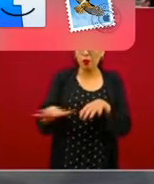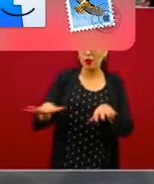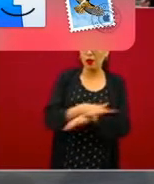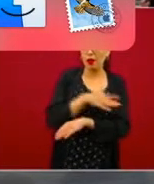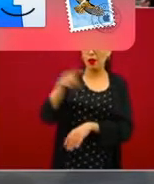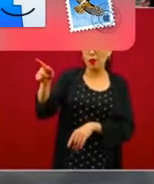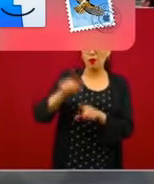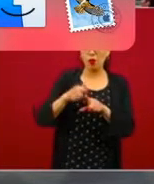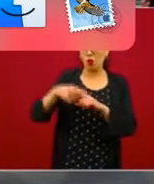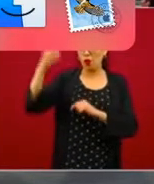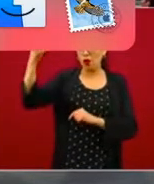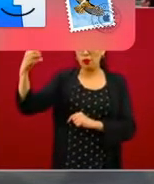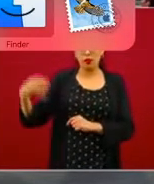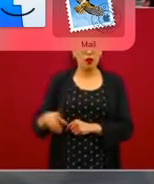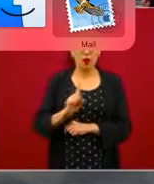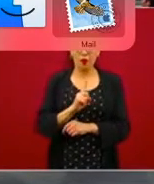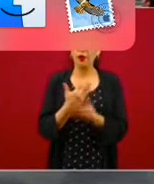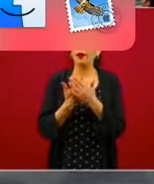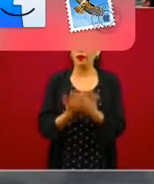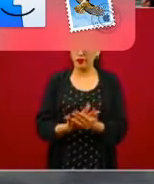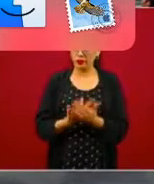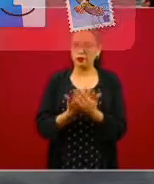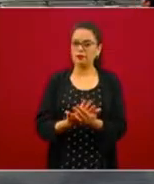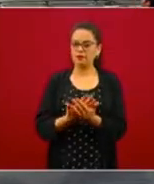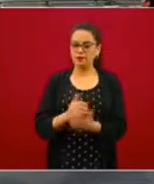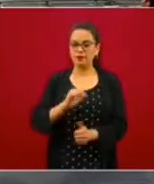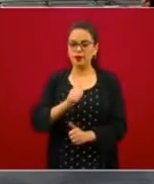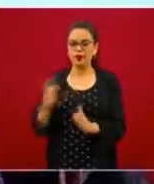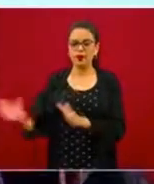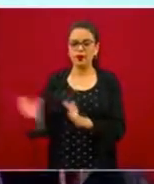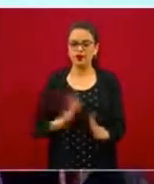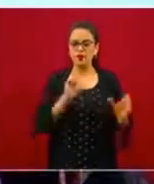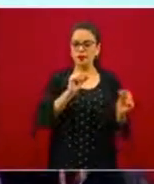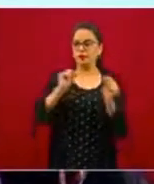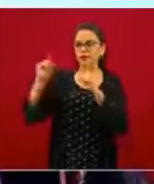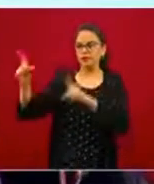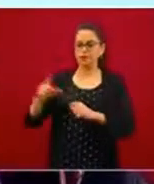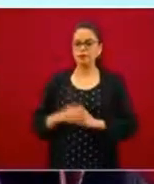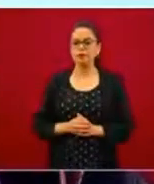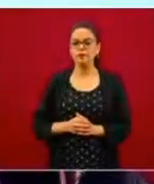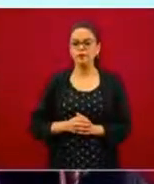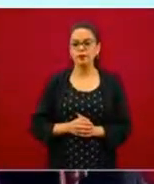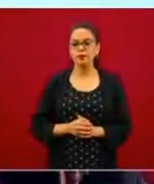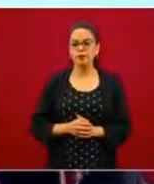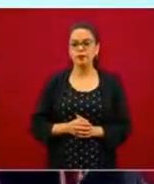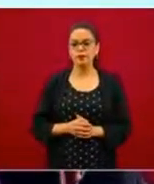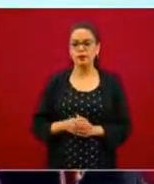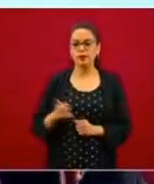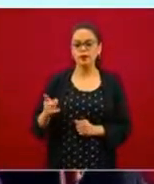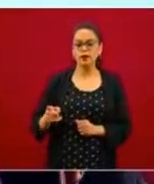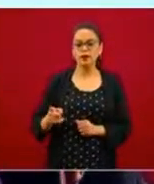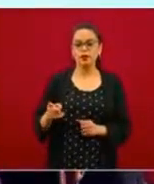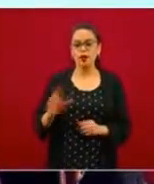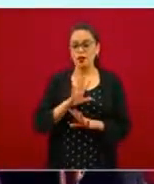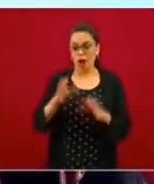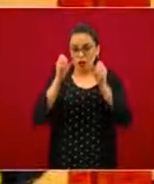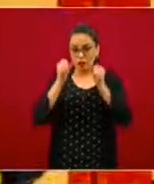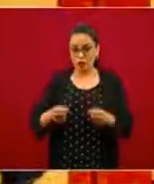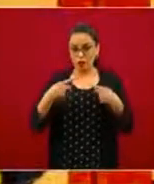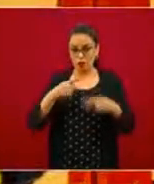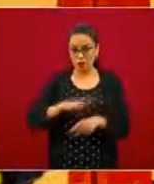important? Well, because even when the traffic light will be announced each week, we'll be presenting this info every